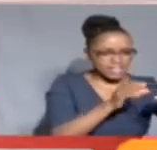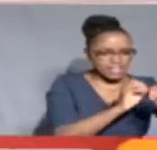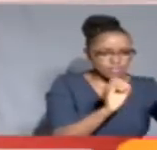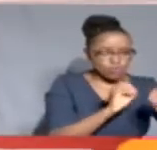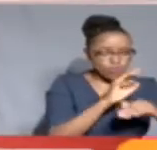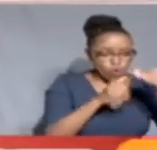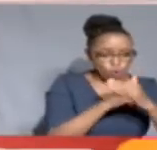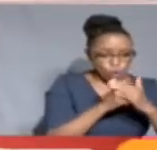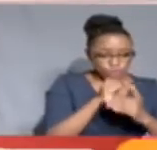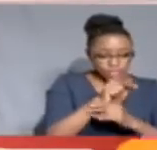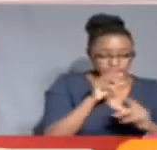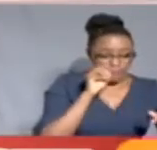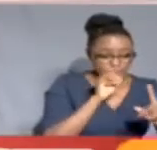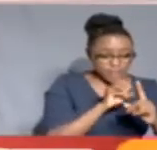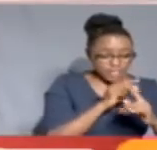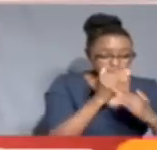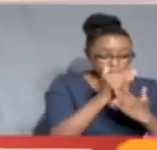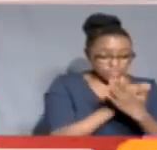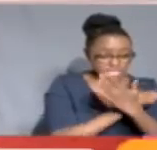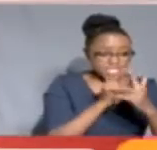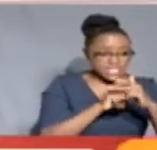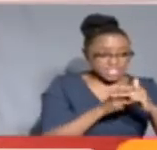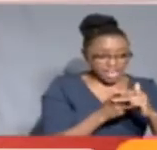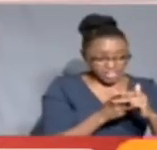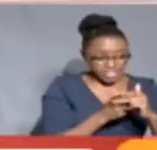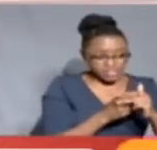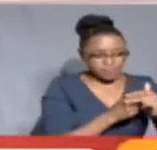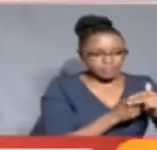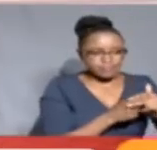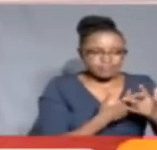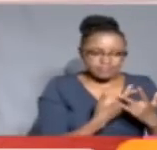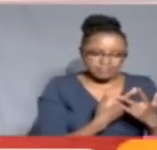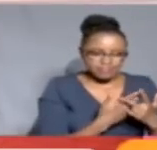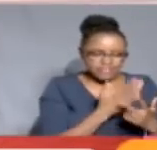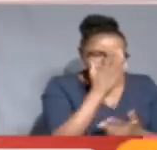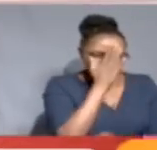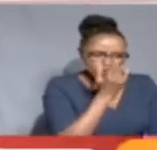this mentorship programs started. And